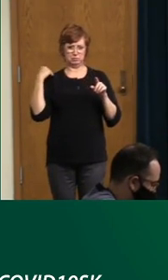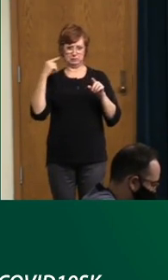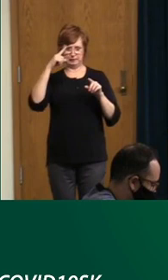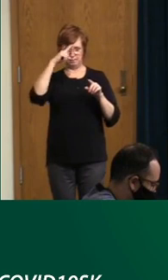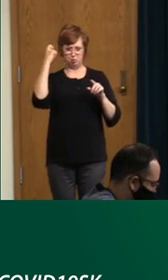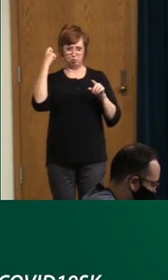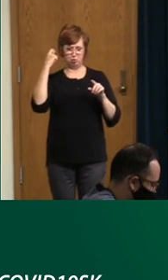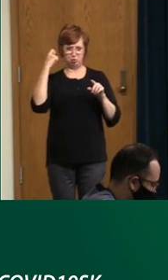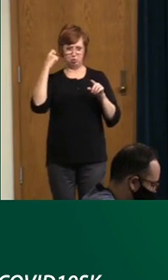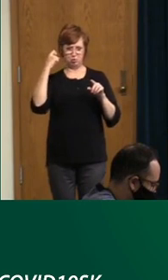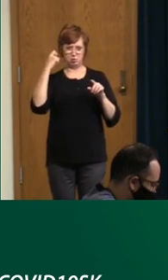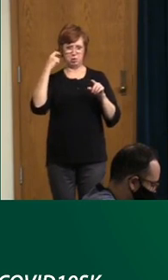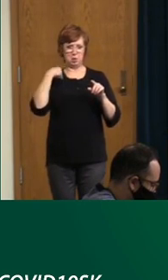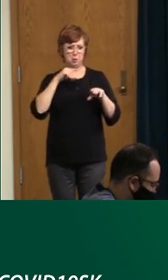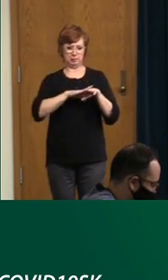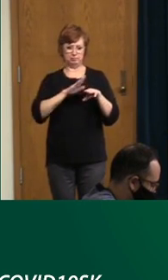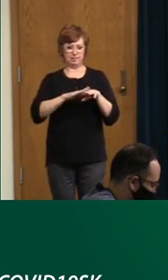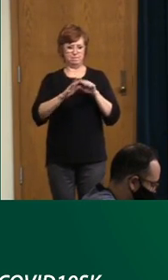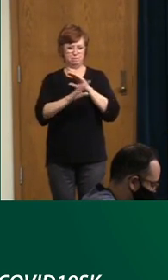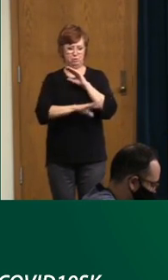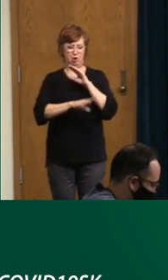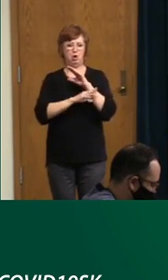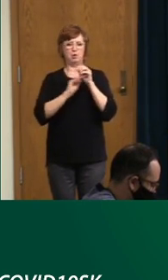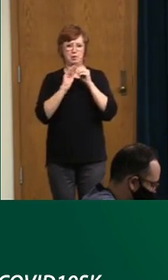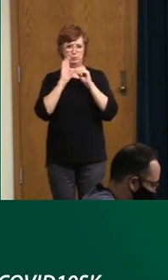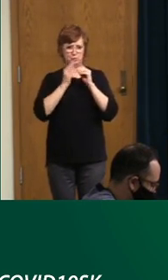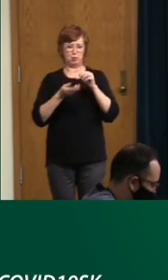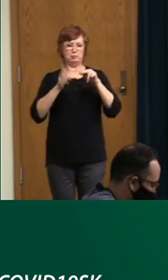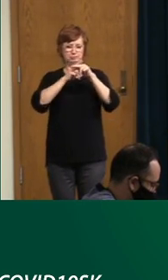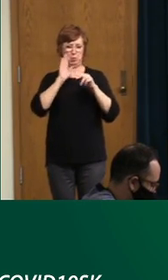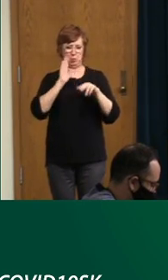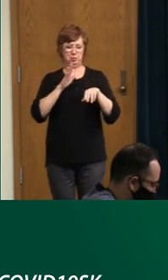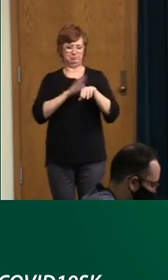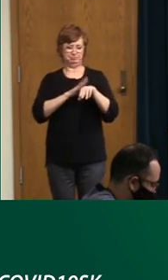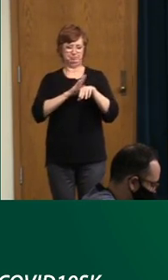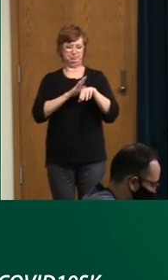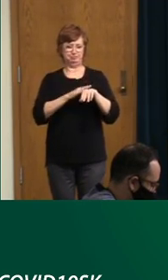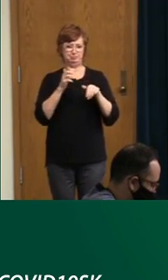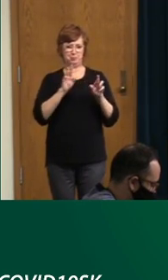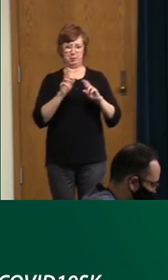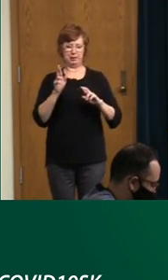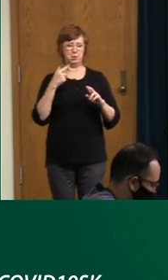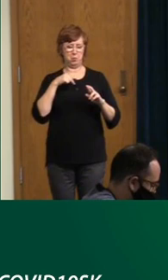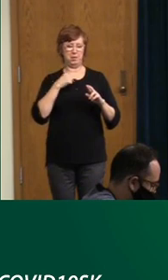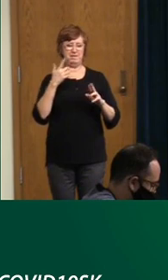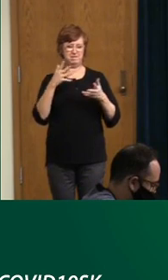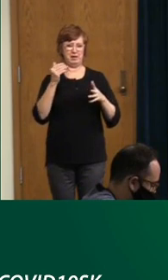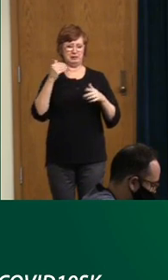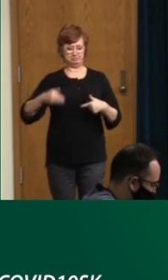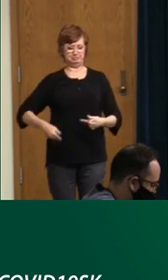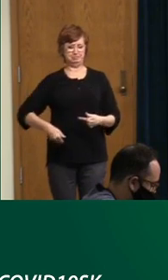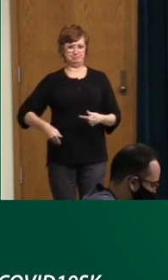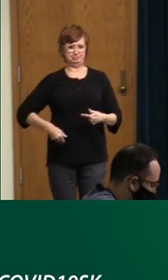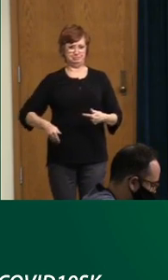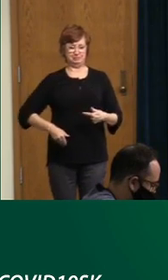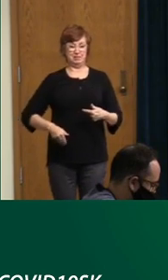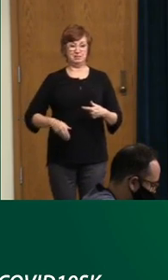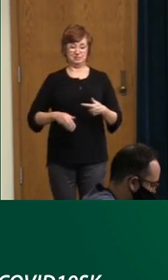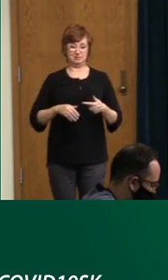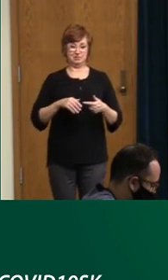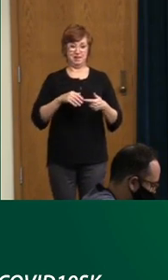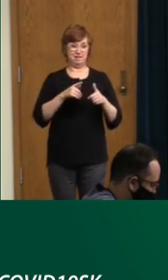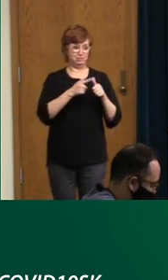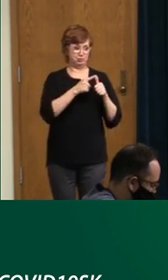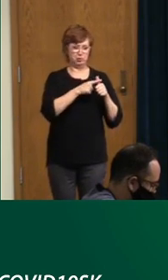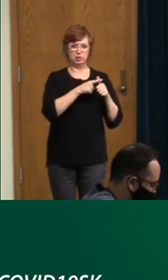surge. We didn't see it for quite some time. Now we are definitely in our fall surge, which, again, is our first wave, our